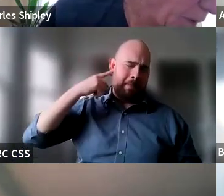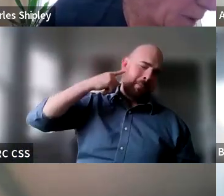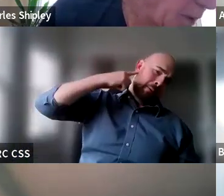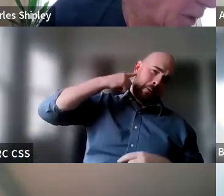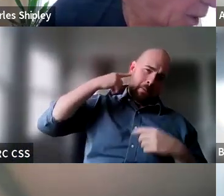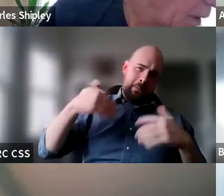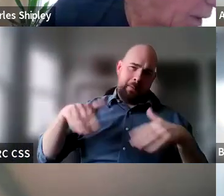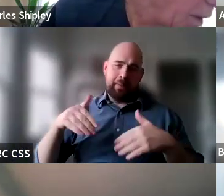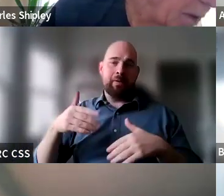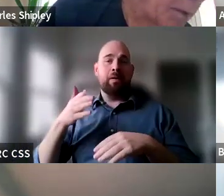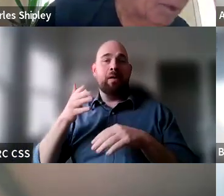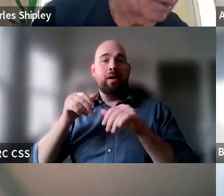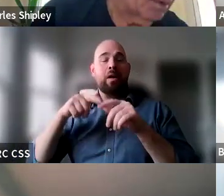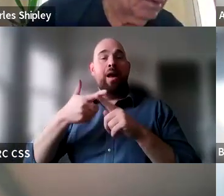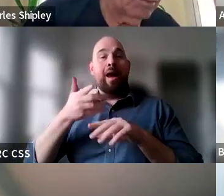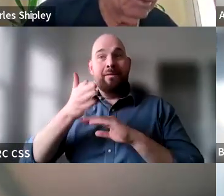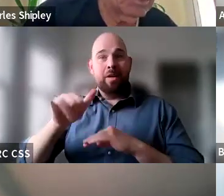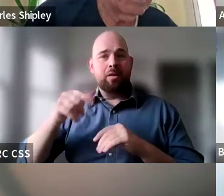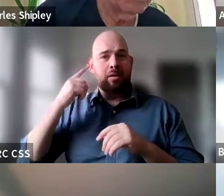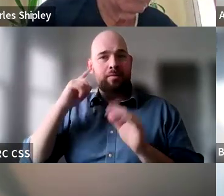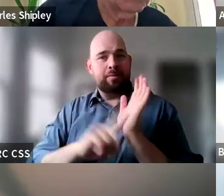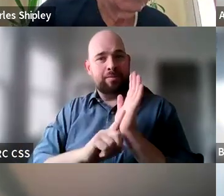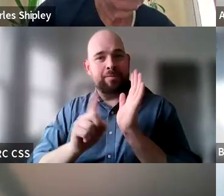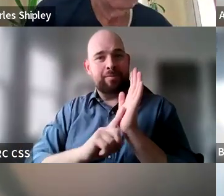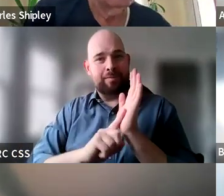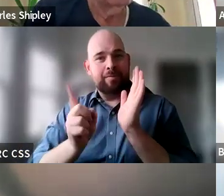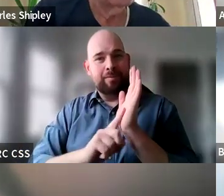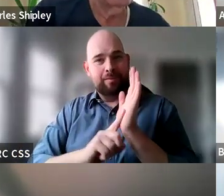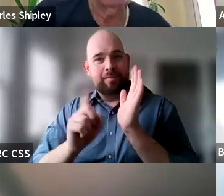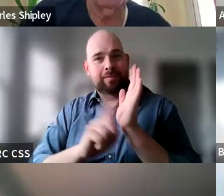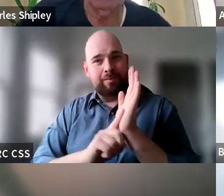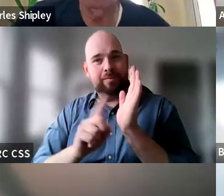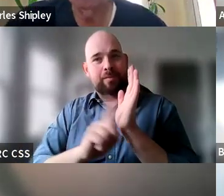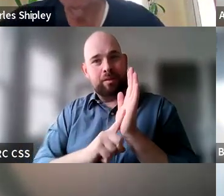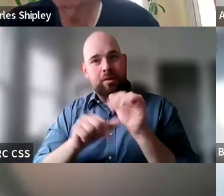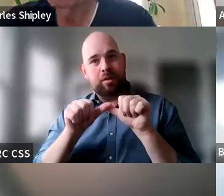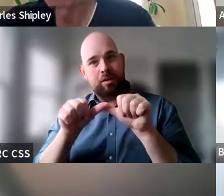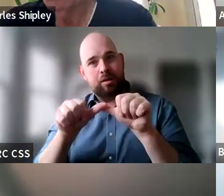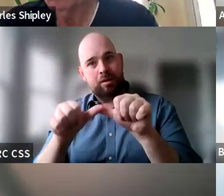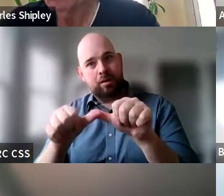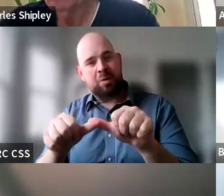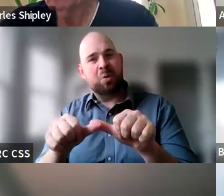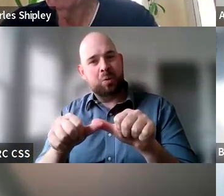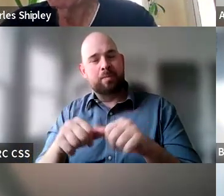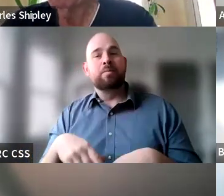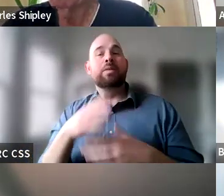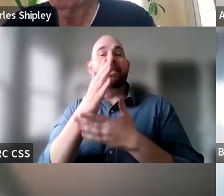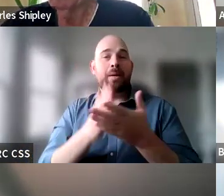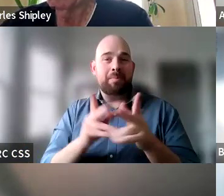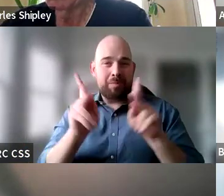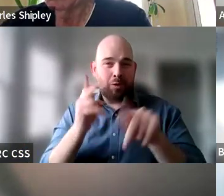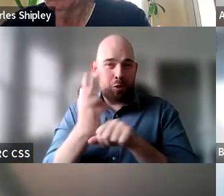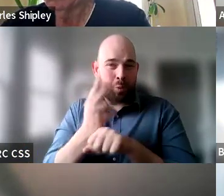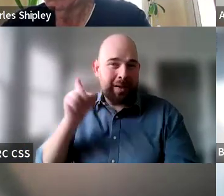me, flew by me, and I could definitely hear that. And then after that, I heard a ringing that